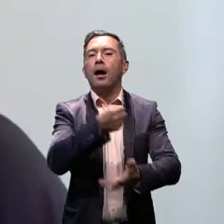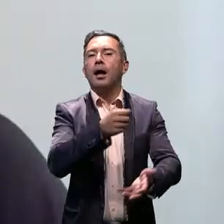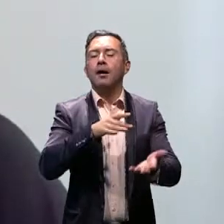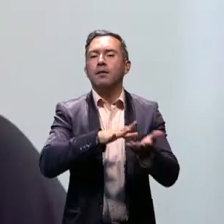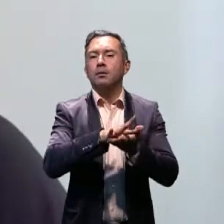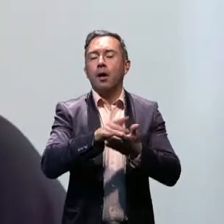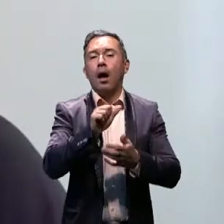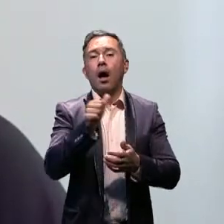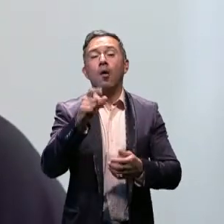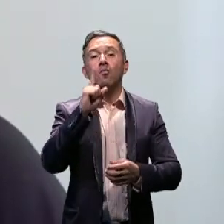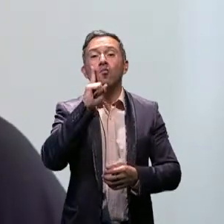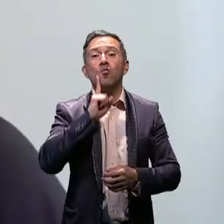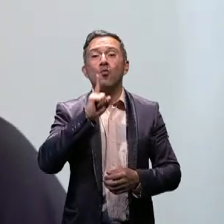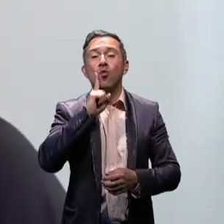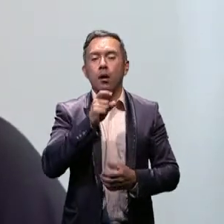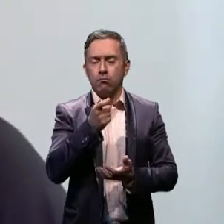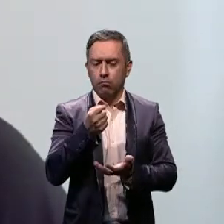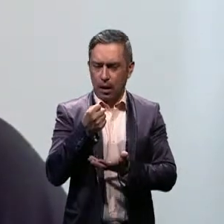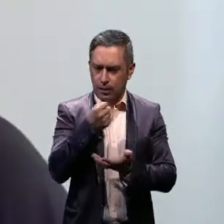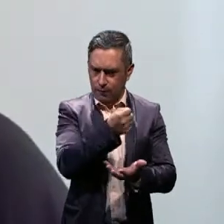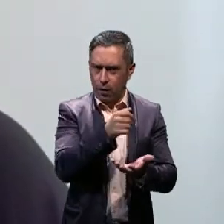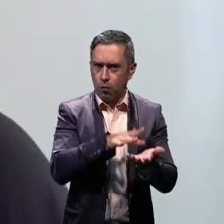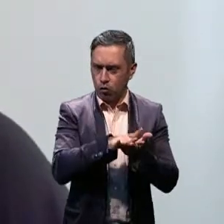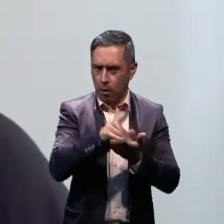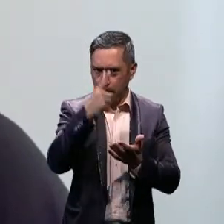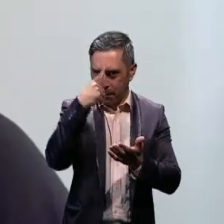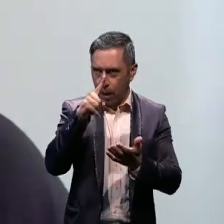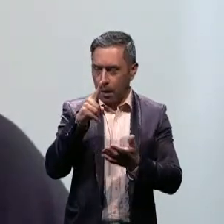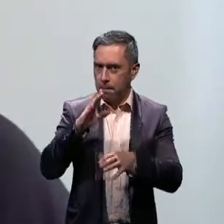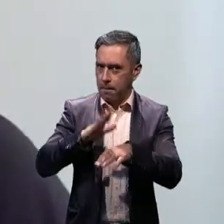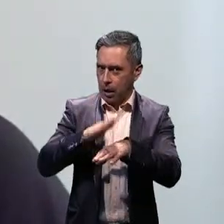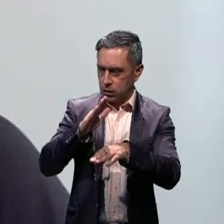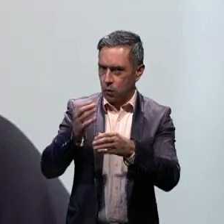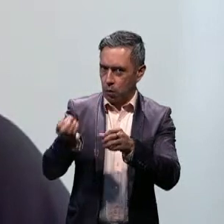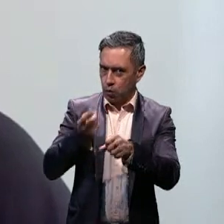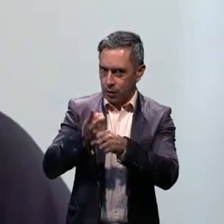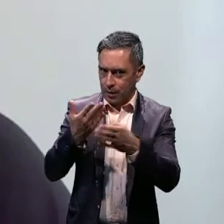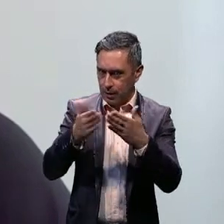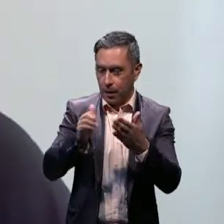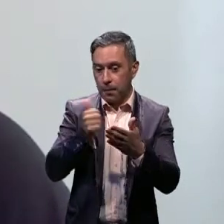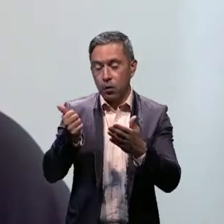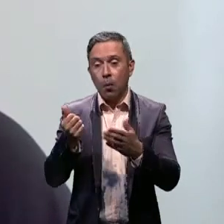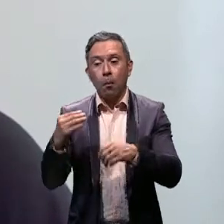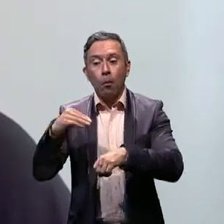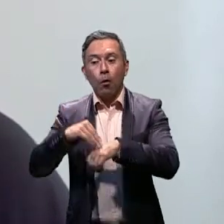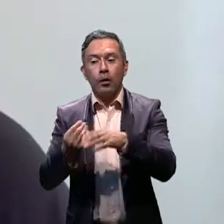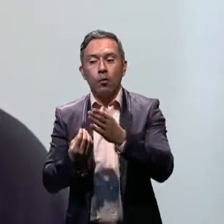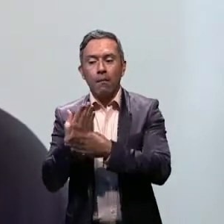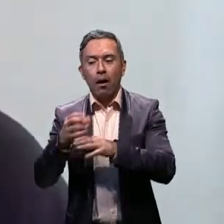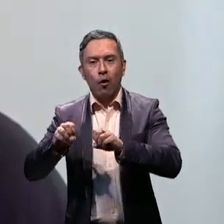the creating awareness regarding funding for women, the creation of